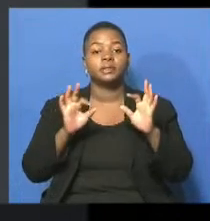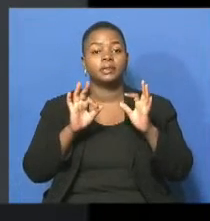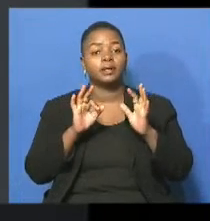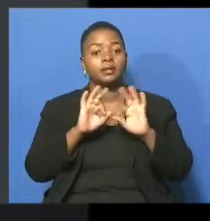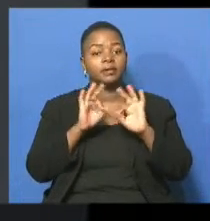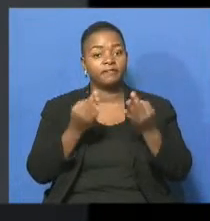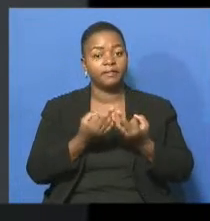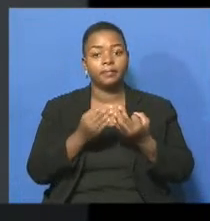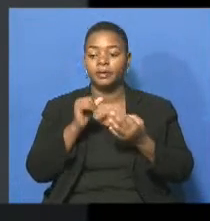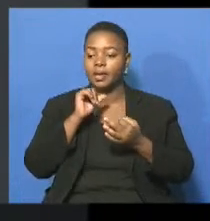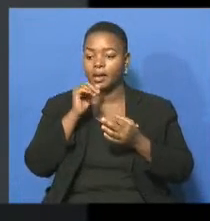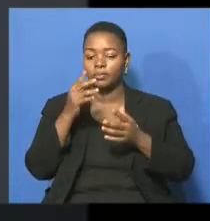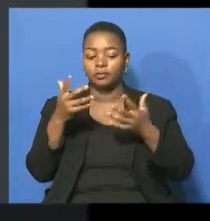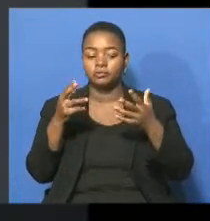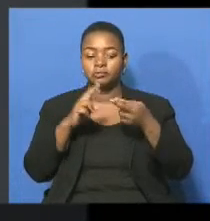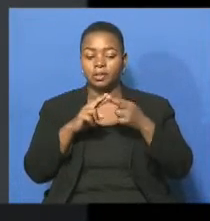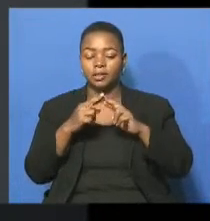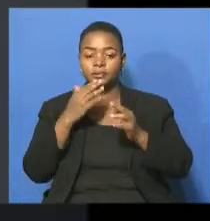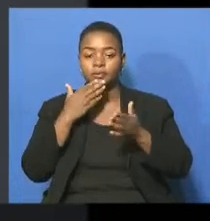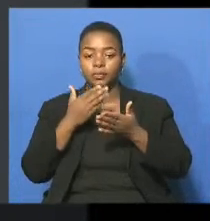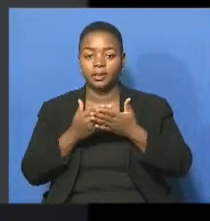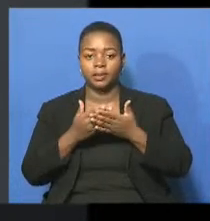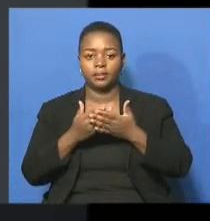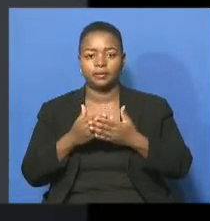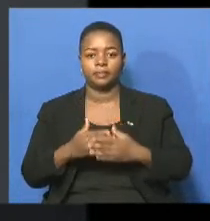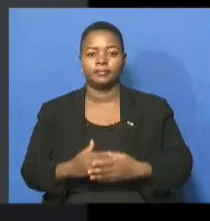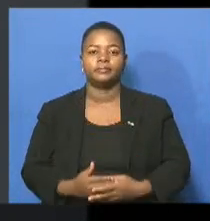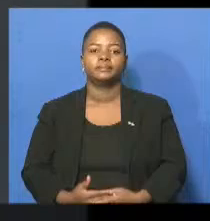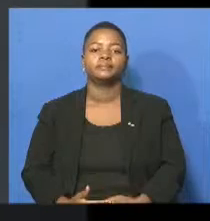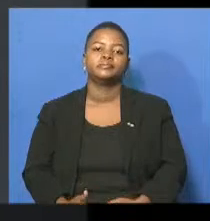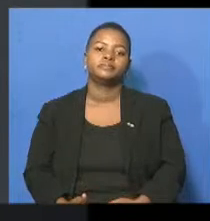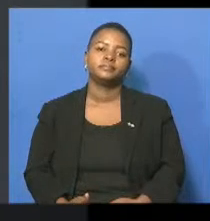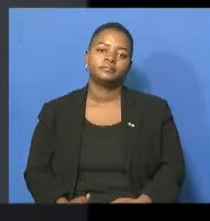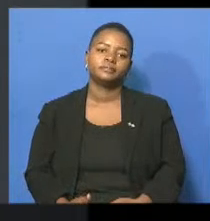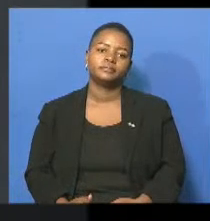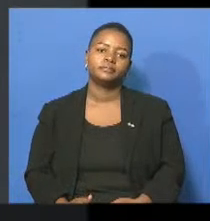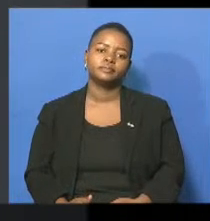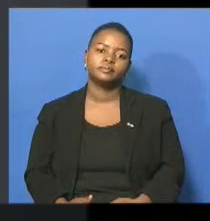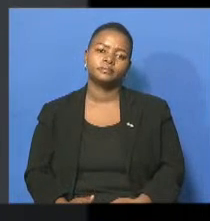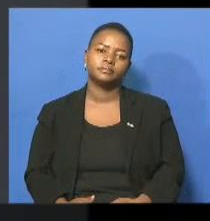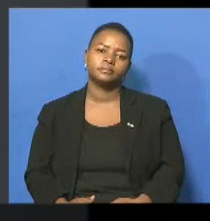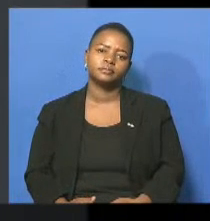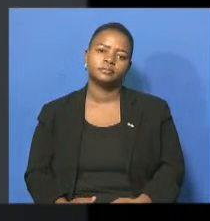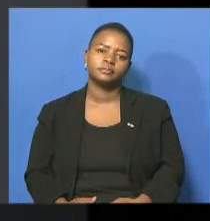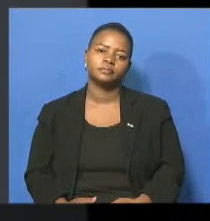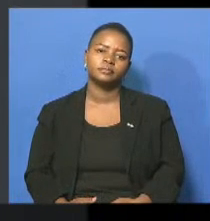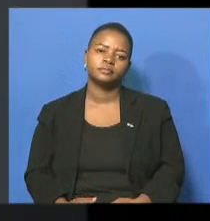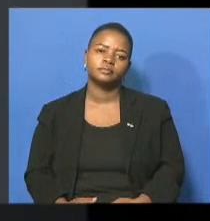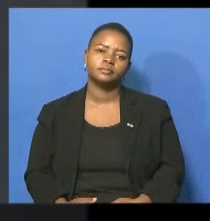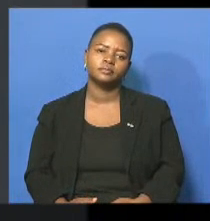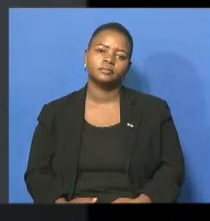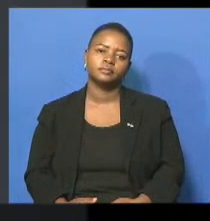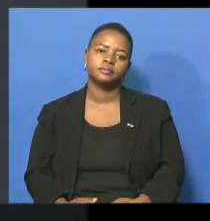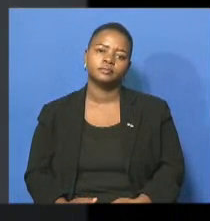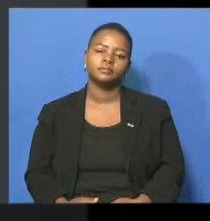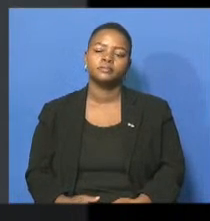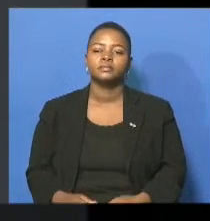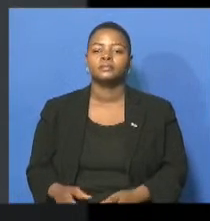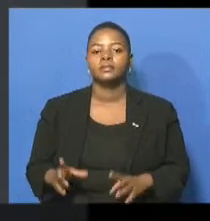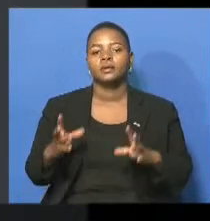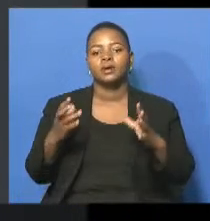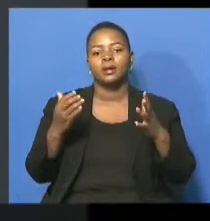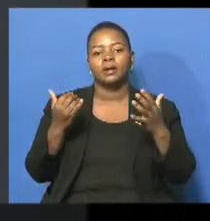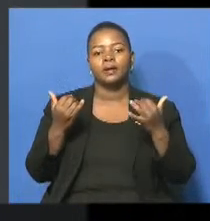victim. Now, the strange thing is that when you get into the prison